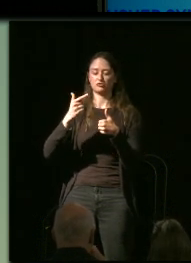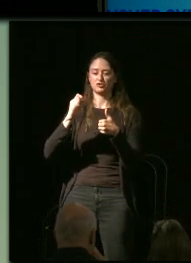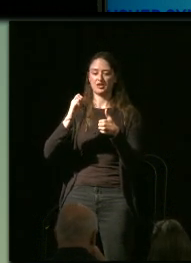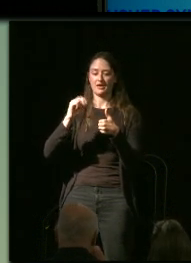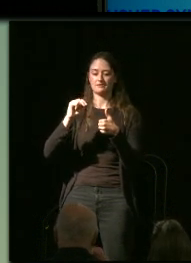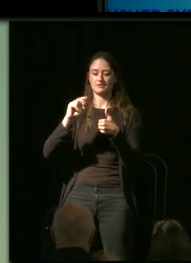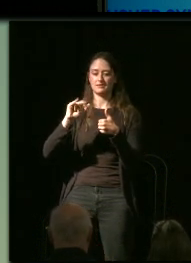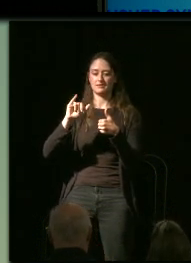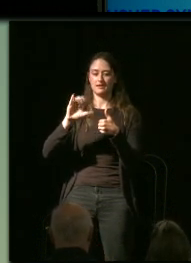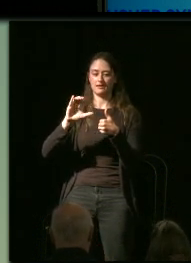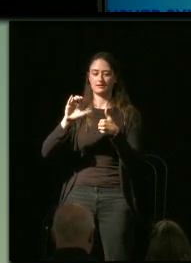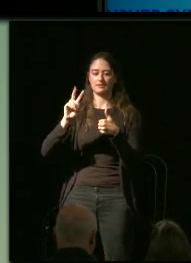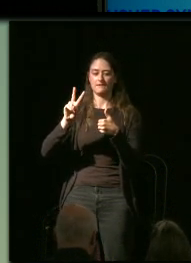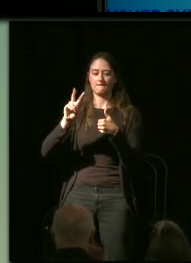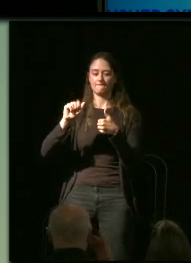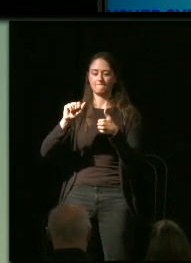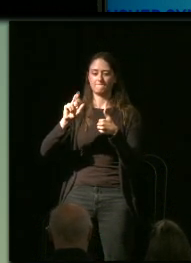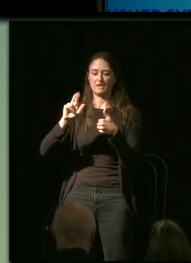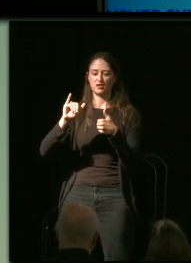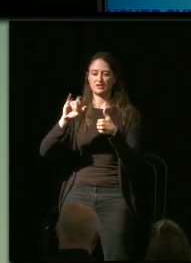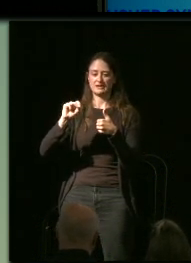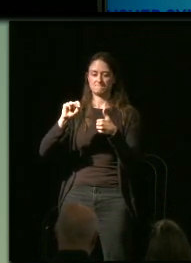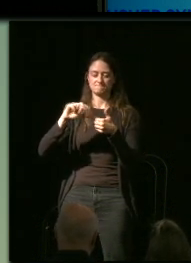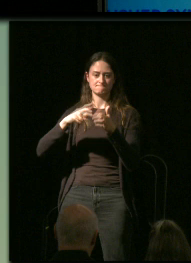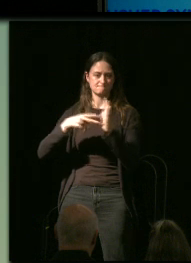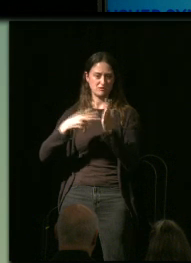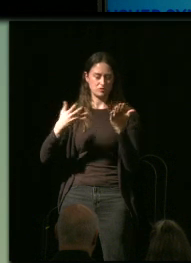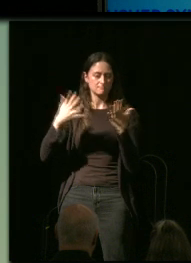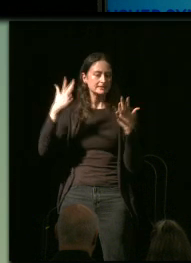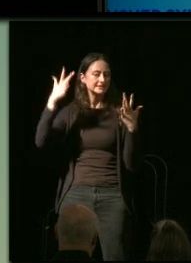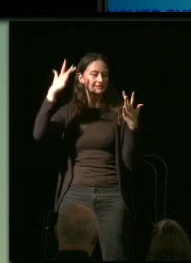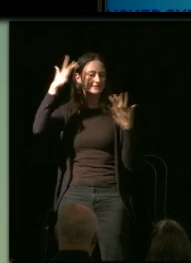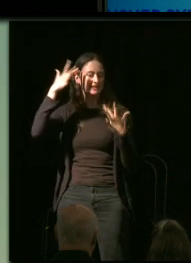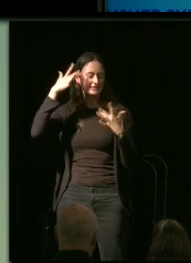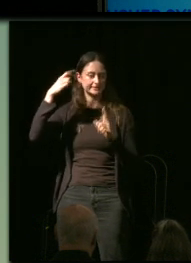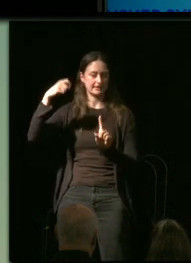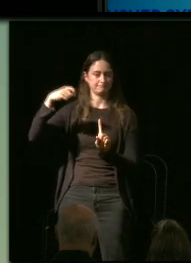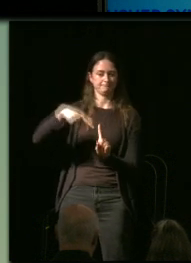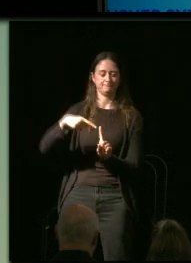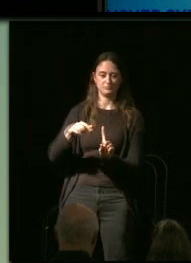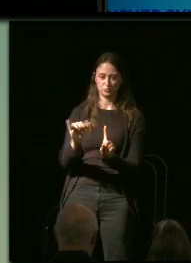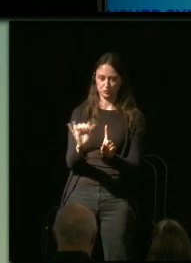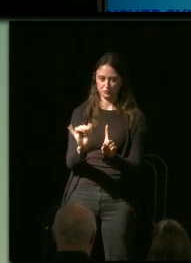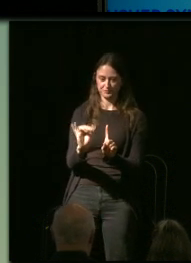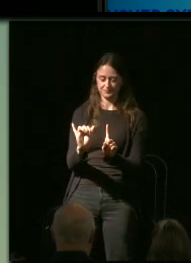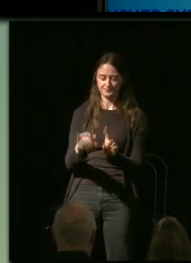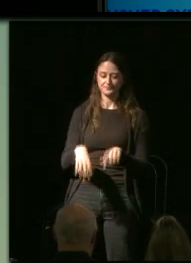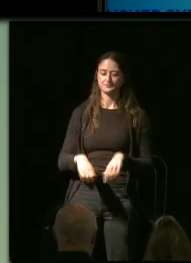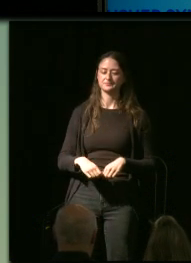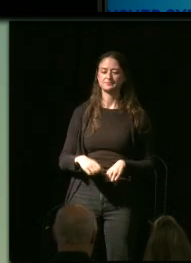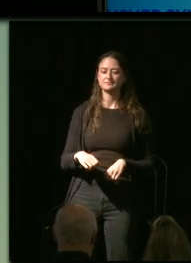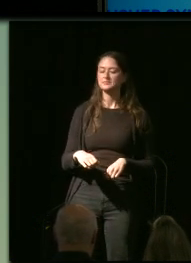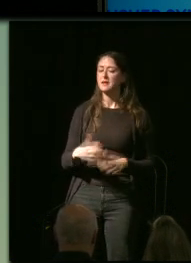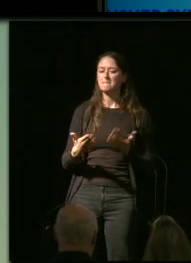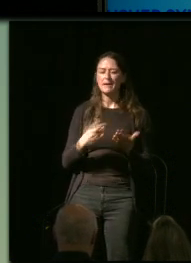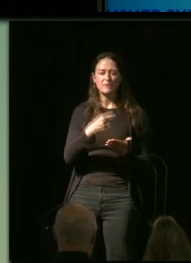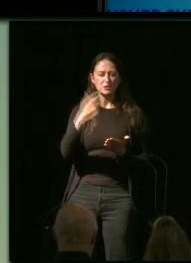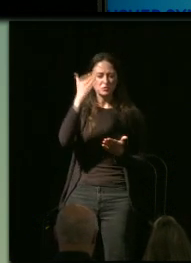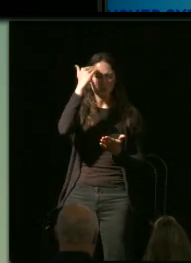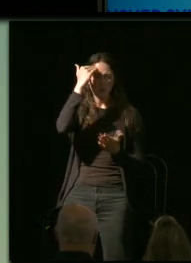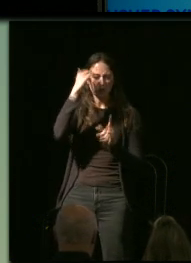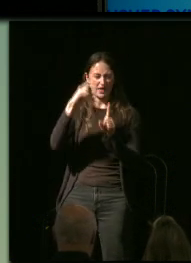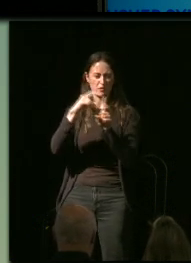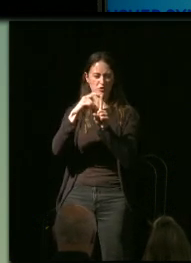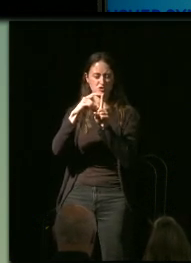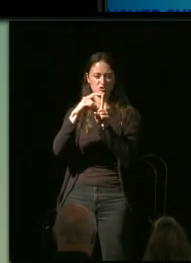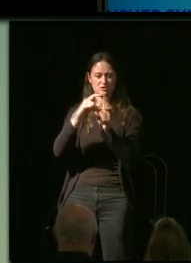gene and cause disease. An outdated term for a pathogenic variant might be a mutation. You still may come across that